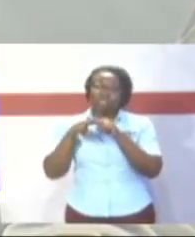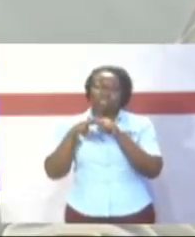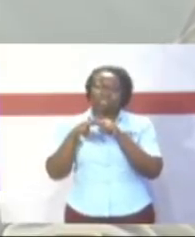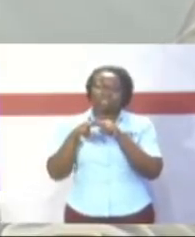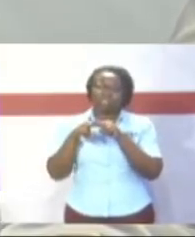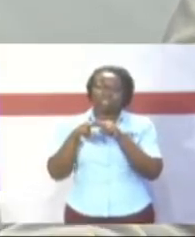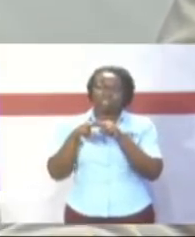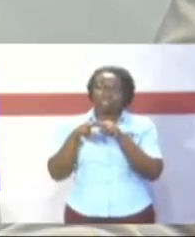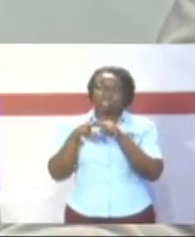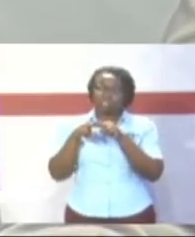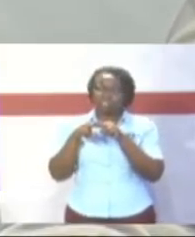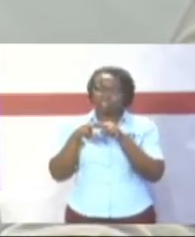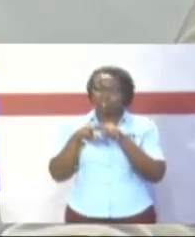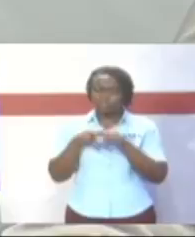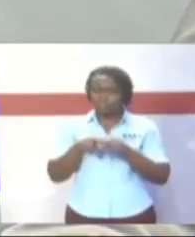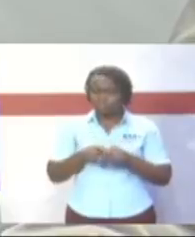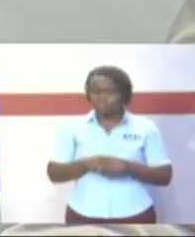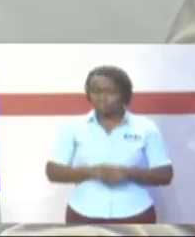per day.